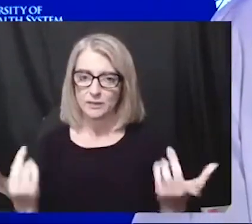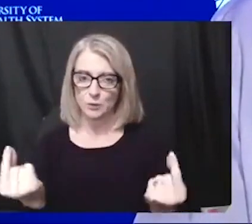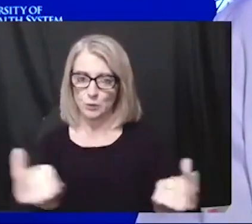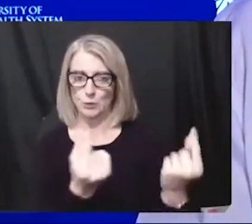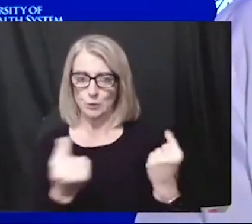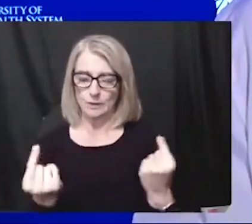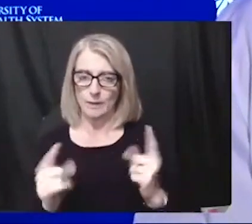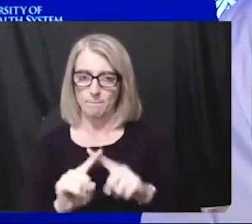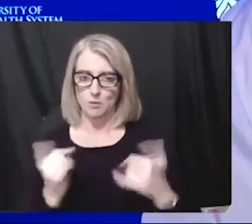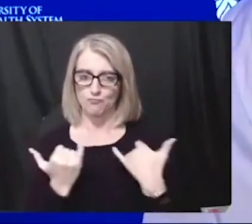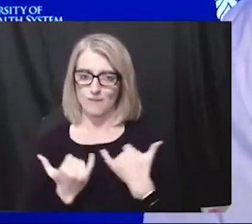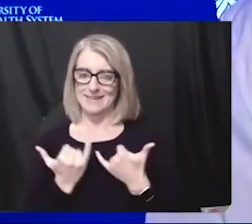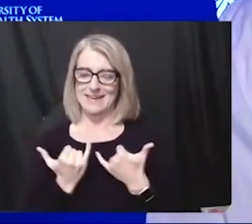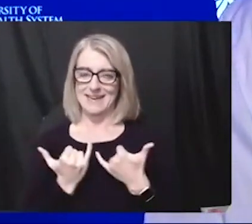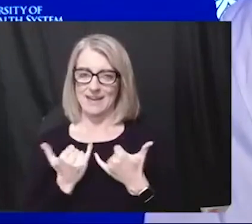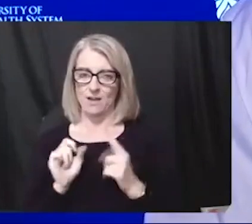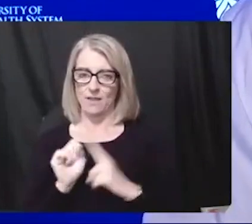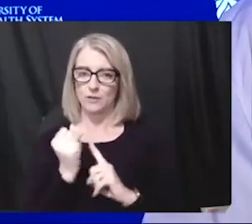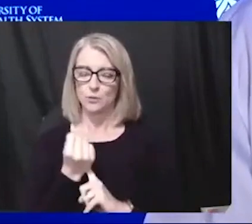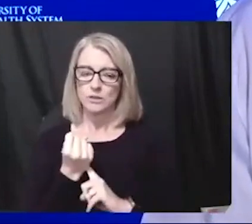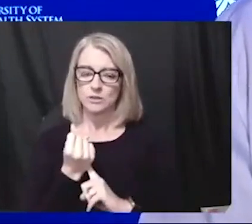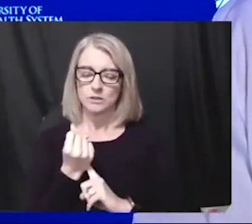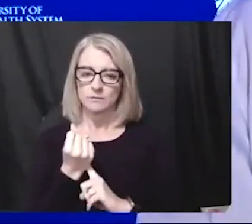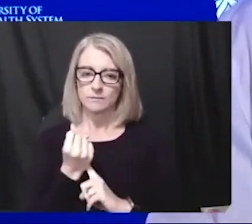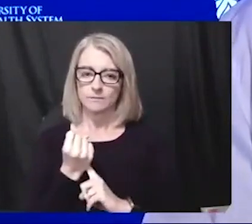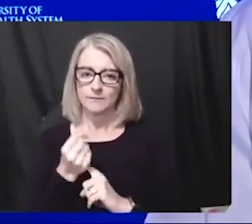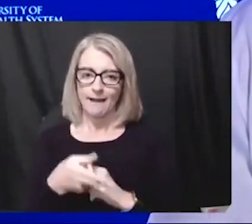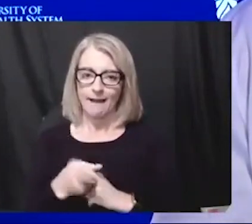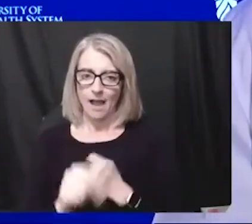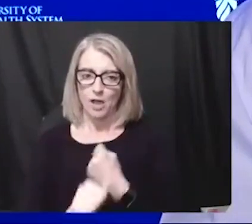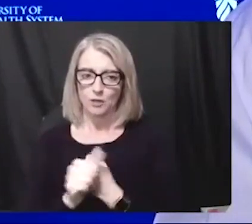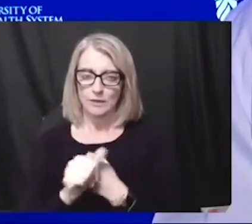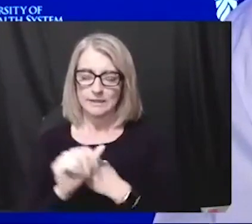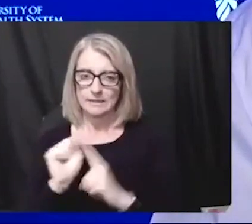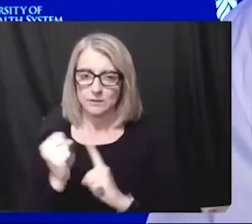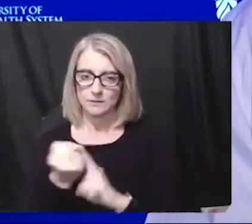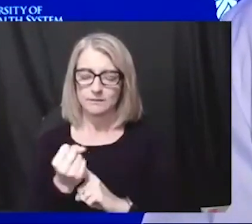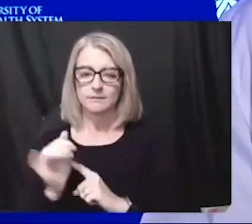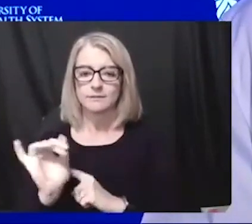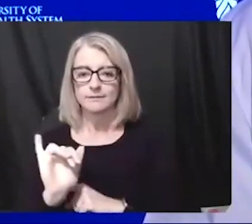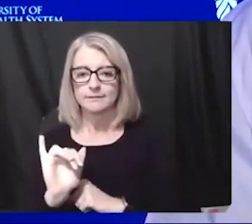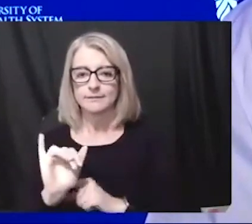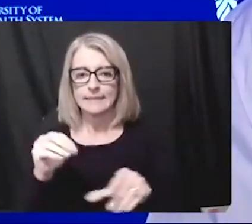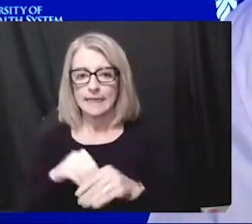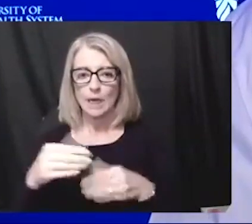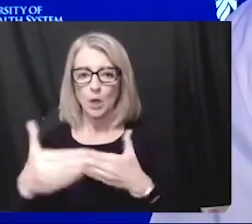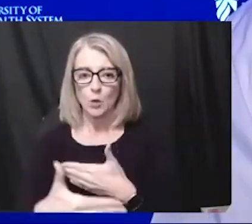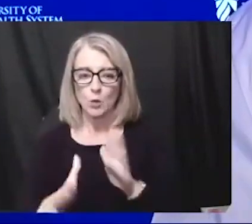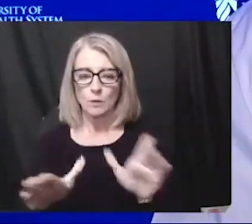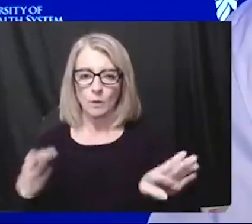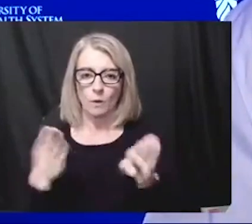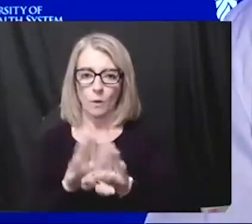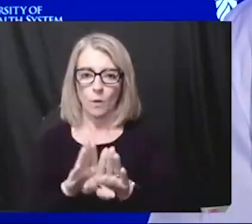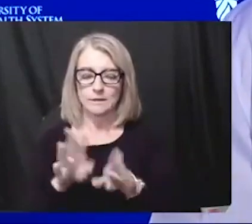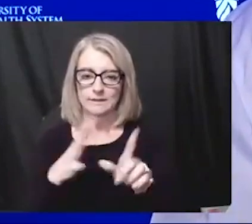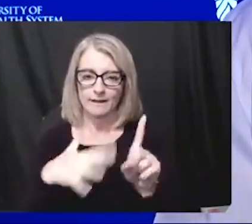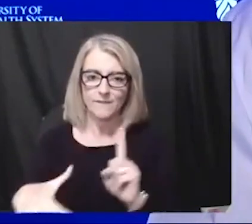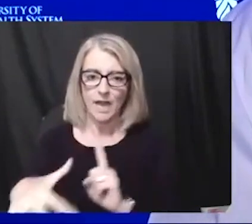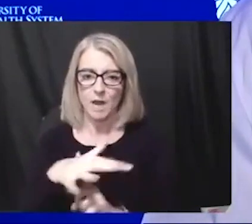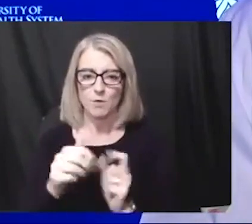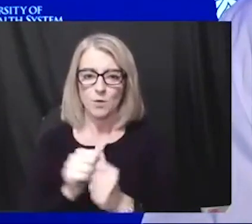now, where Springfield is, their hospitalizations really started to